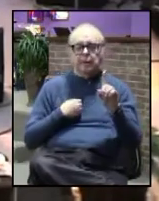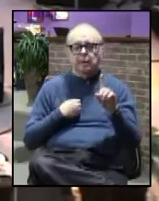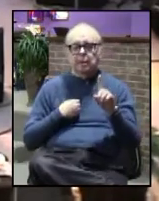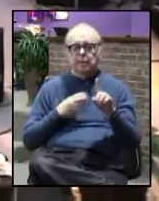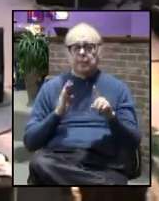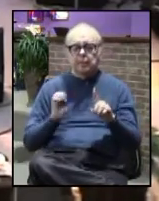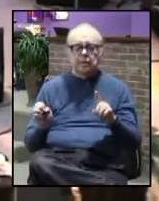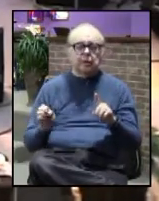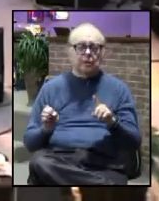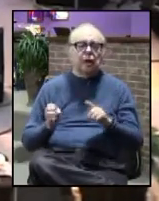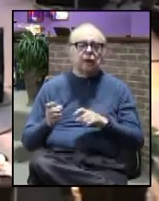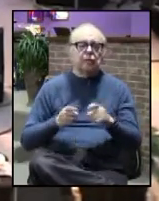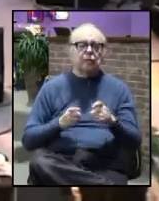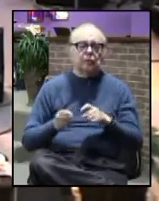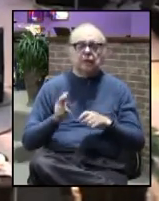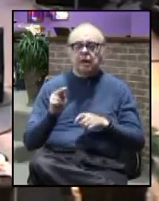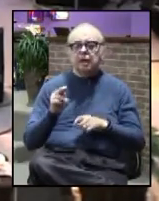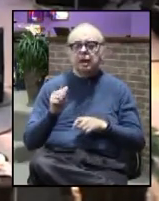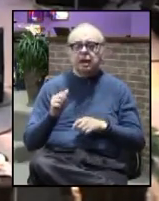your navigator.